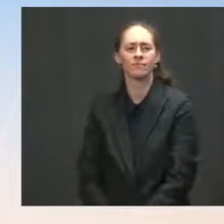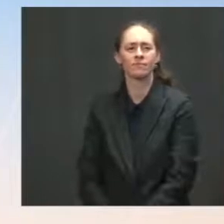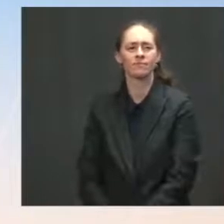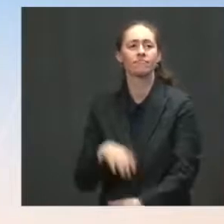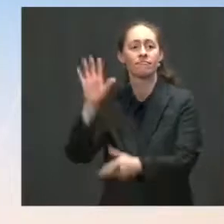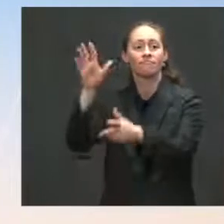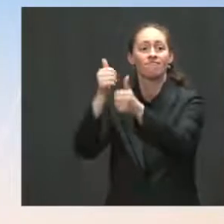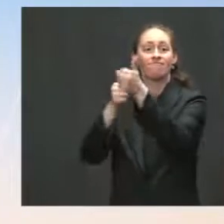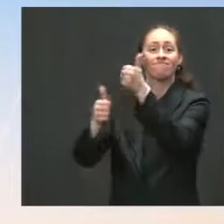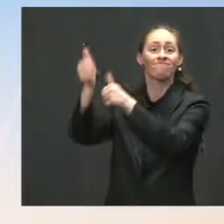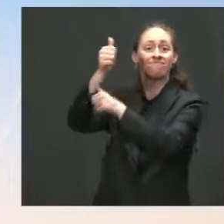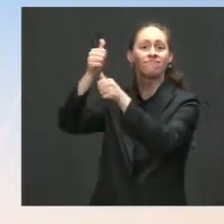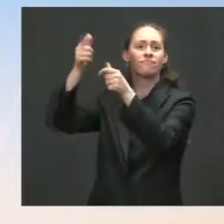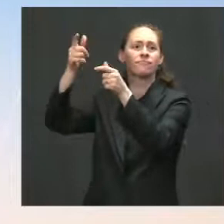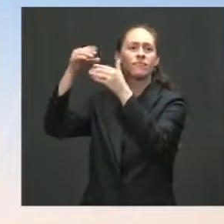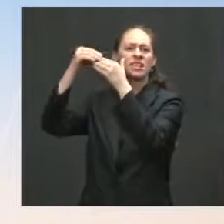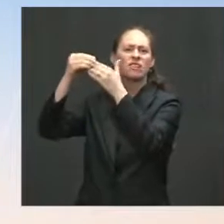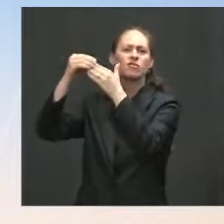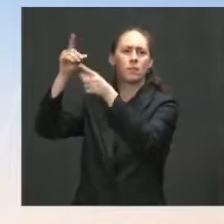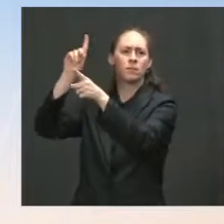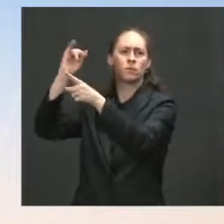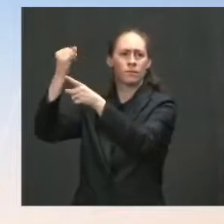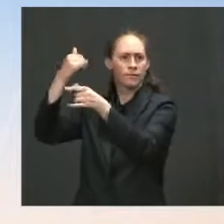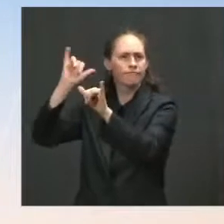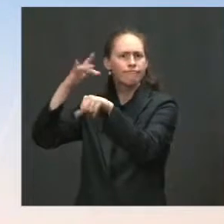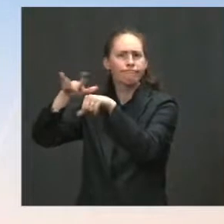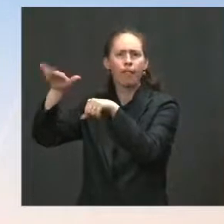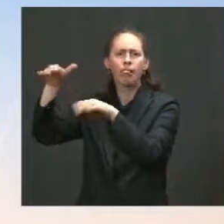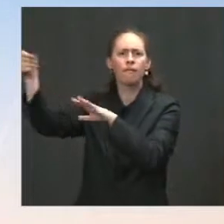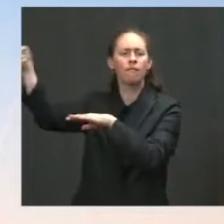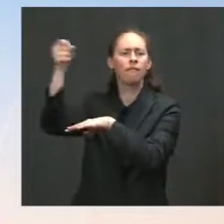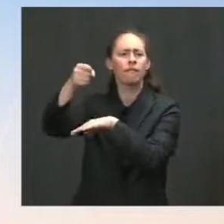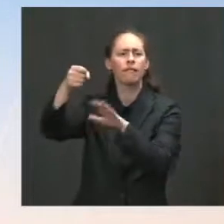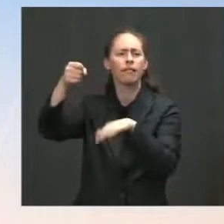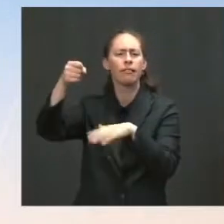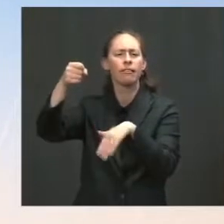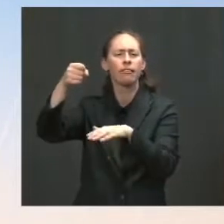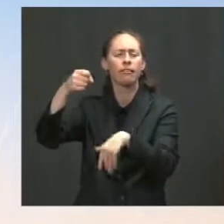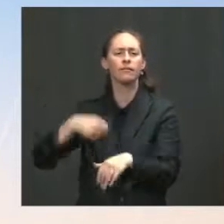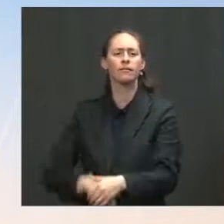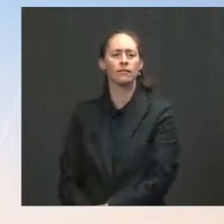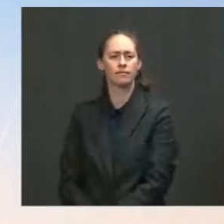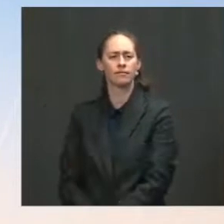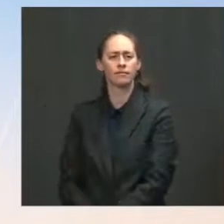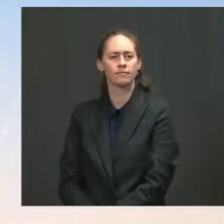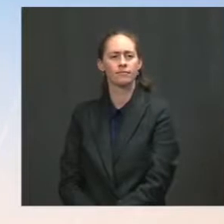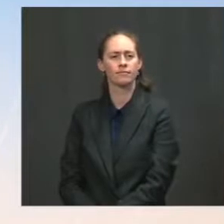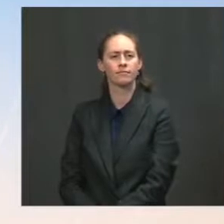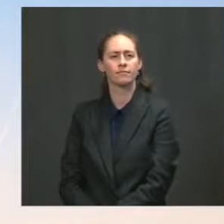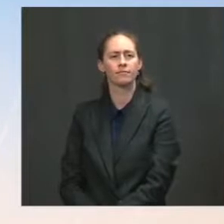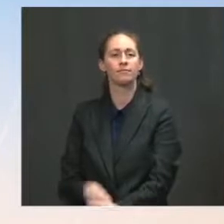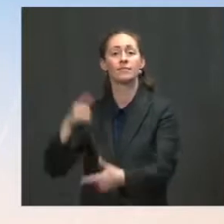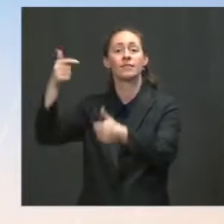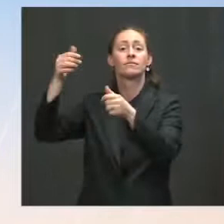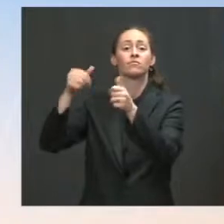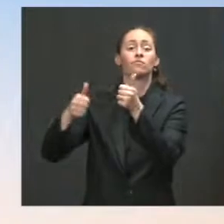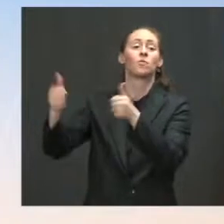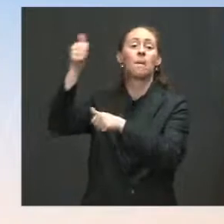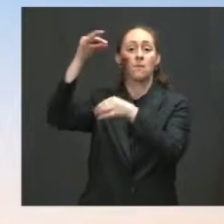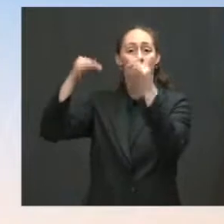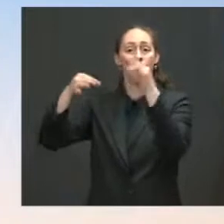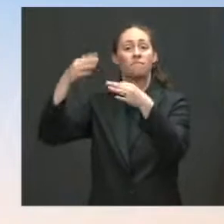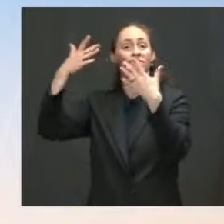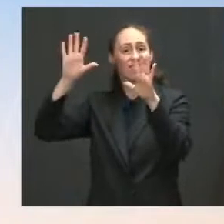with the Supreme Court first session ending several months ago at this point and going into some cases that I'm sure the administration really cares